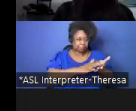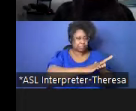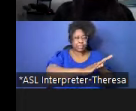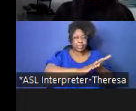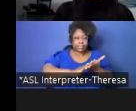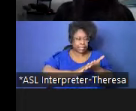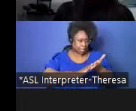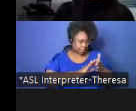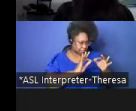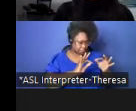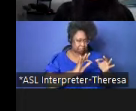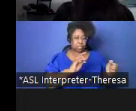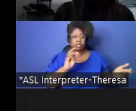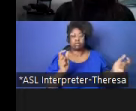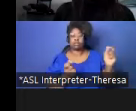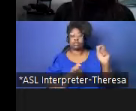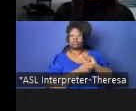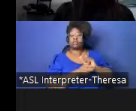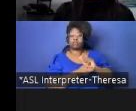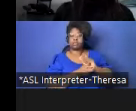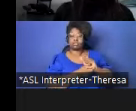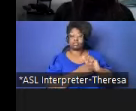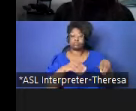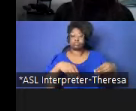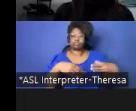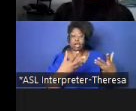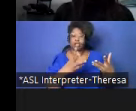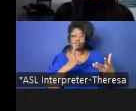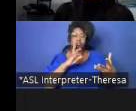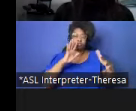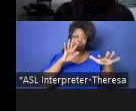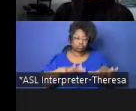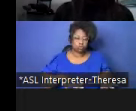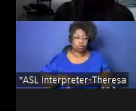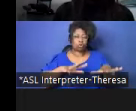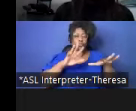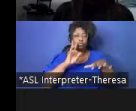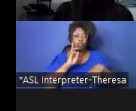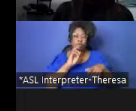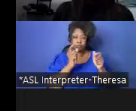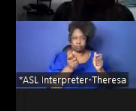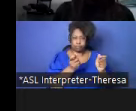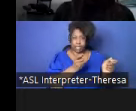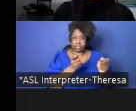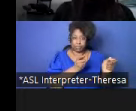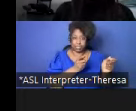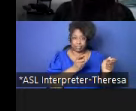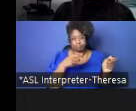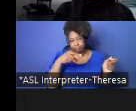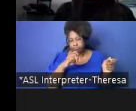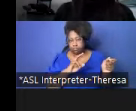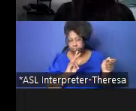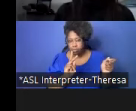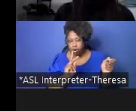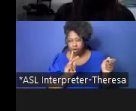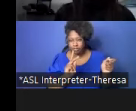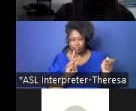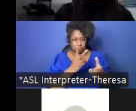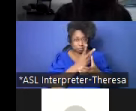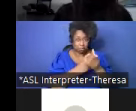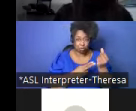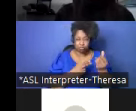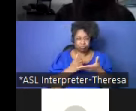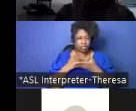converted into stormwater management parks that could be a benefit to the public. And so I think we're seeing a lot